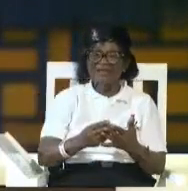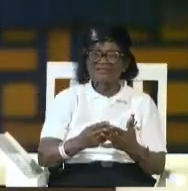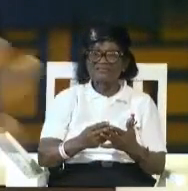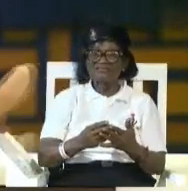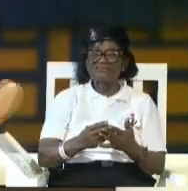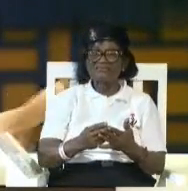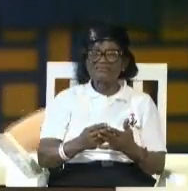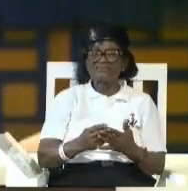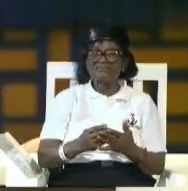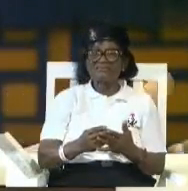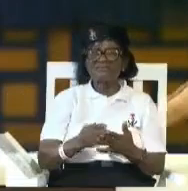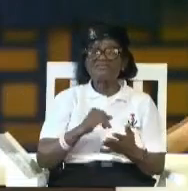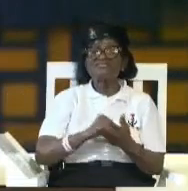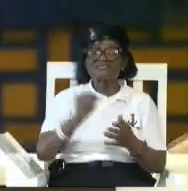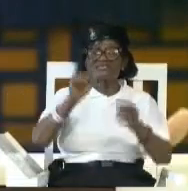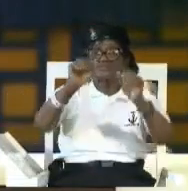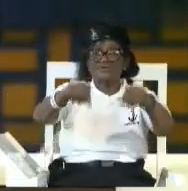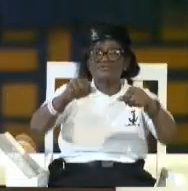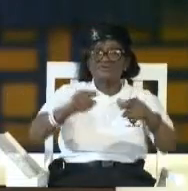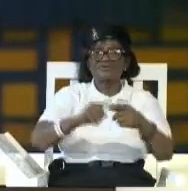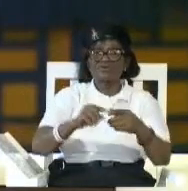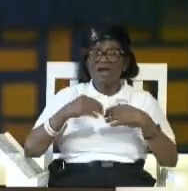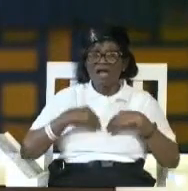it is possible to have a foundation,